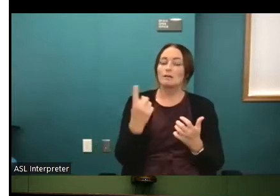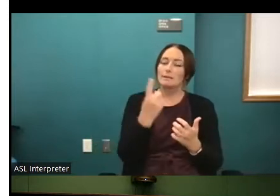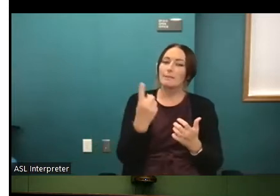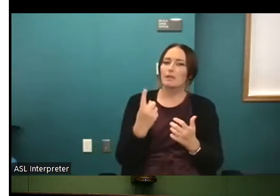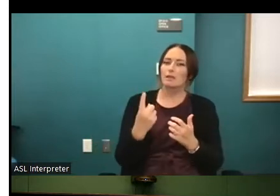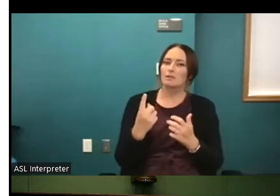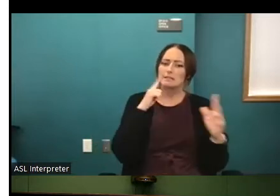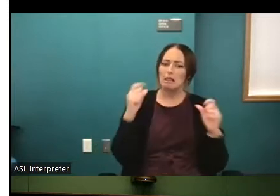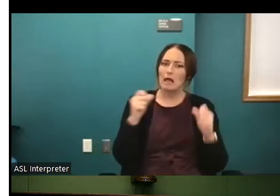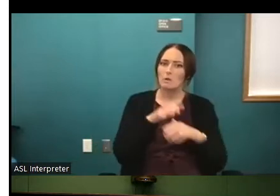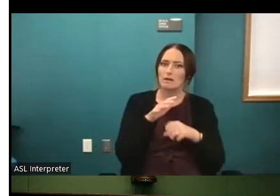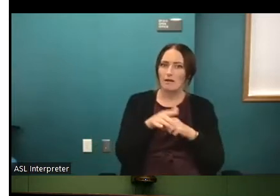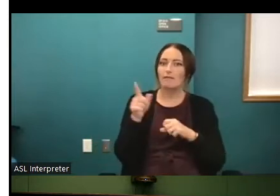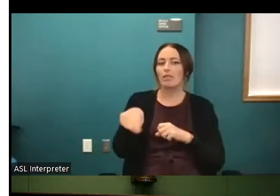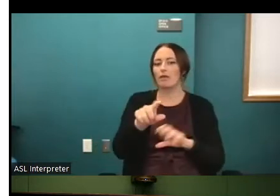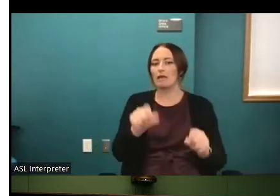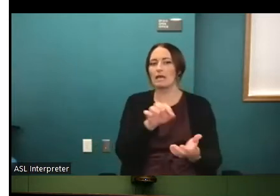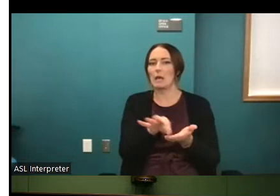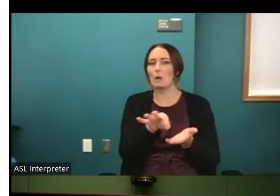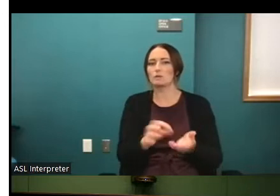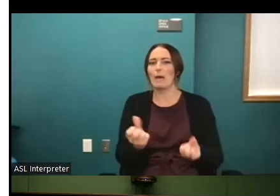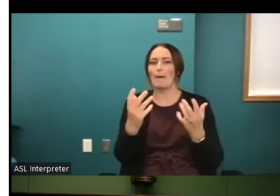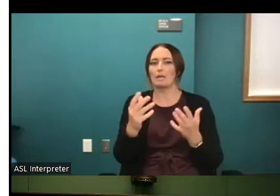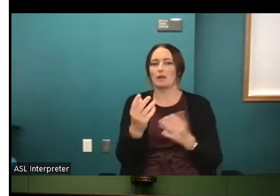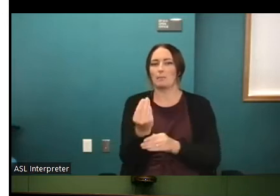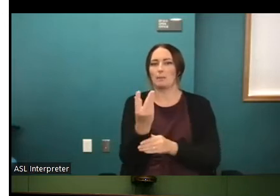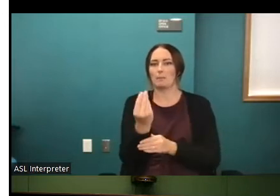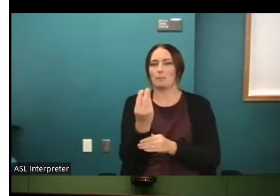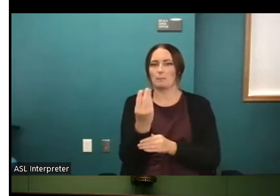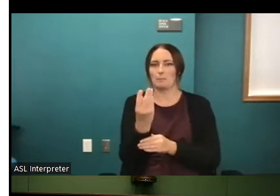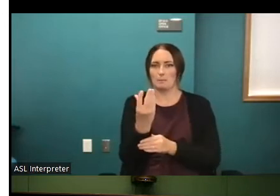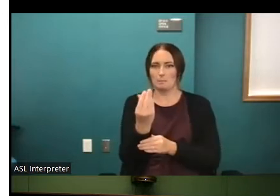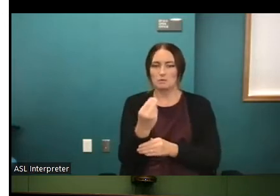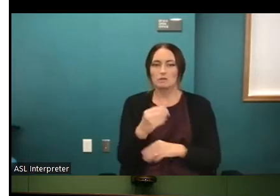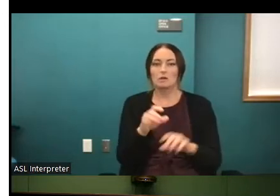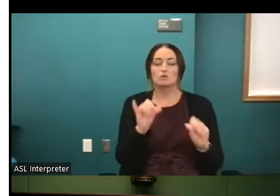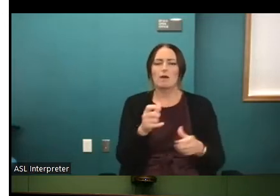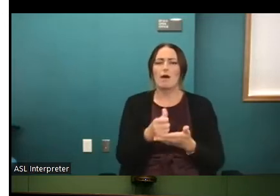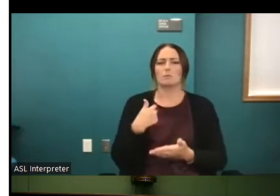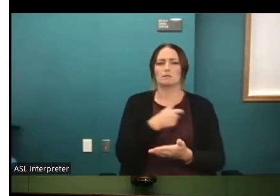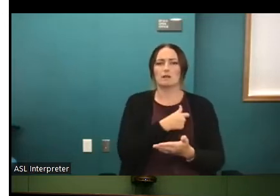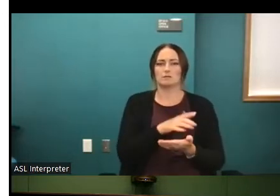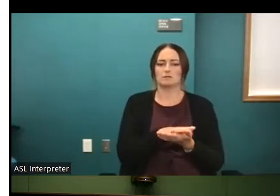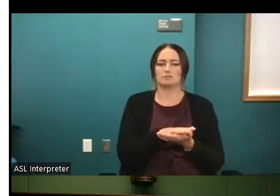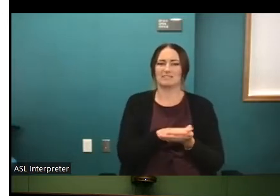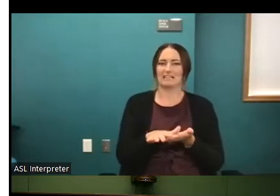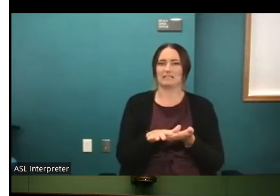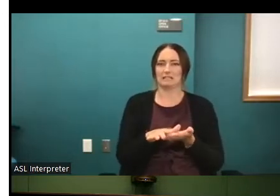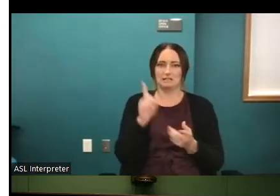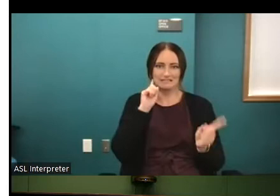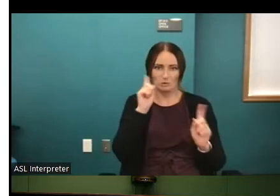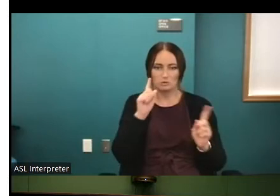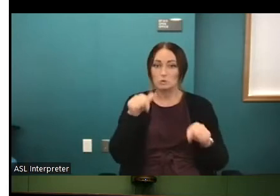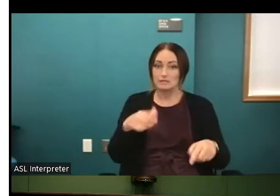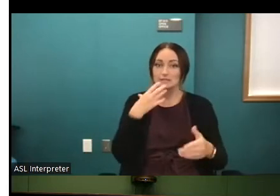they can count how many beeps it is. That gives us a little bit cleaner sound. And so this is a game